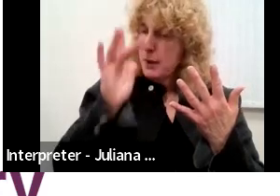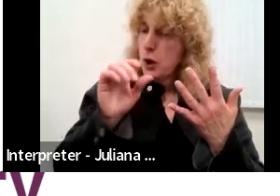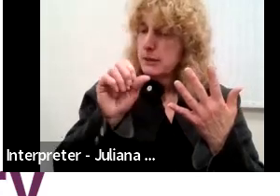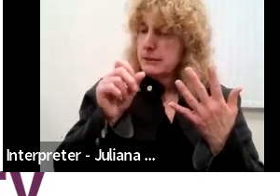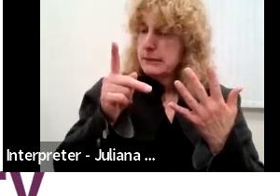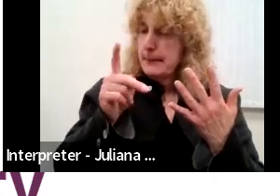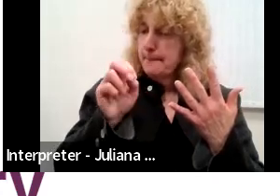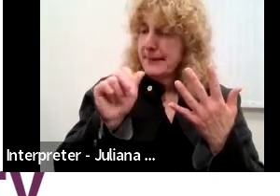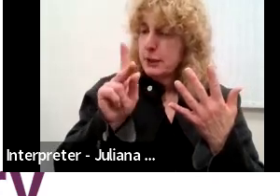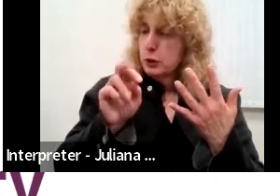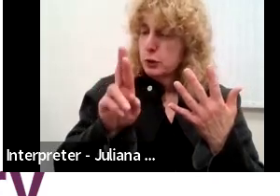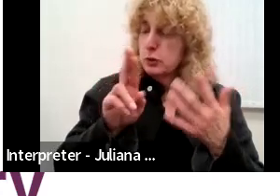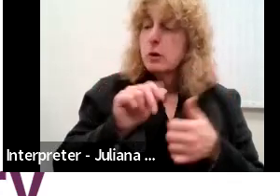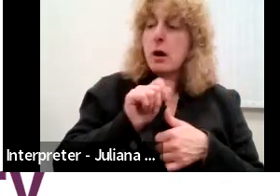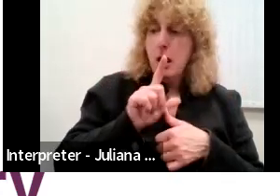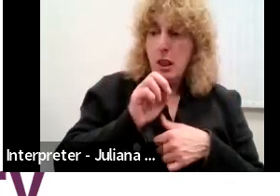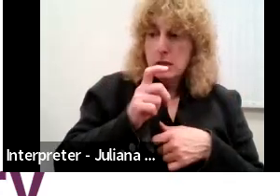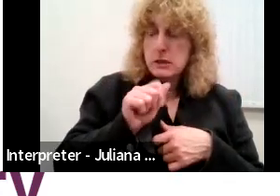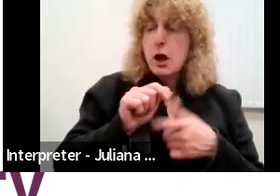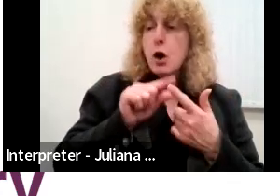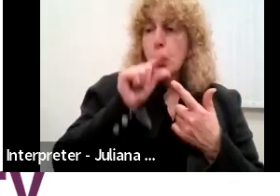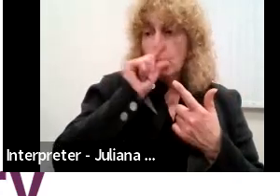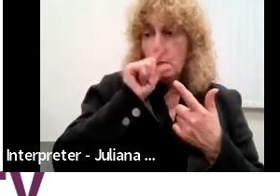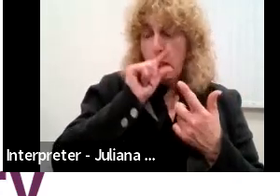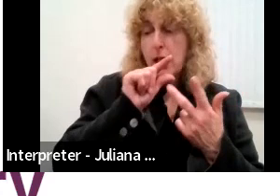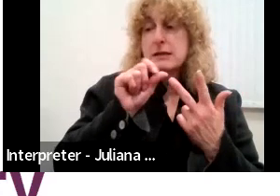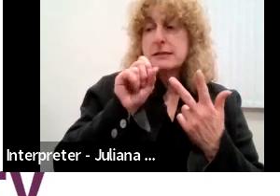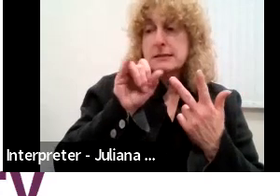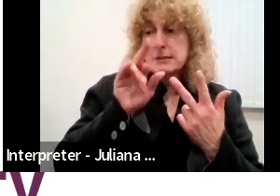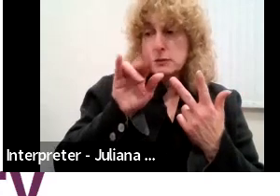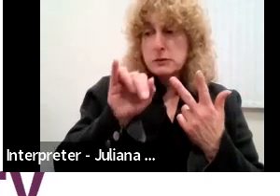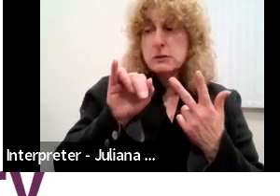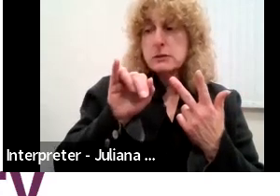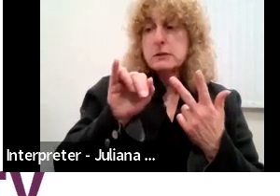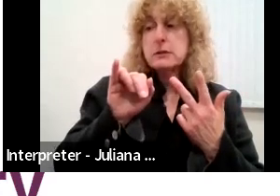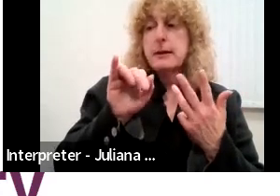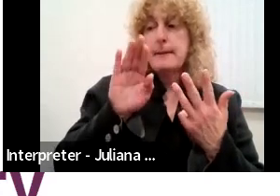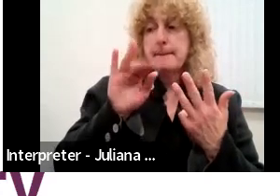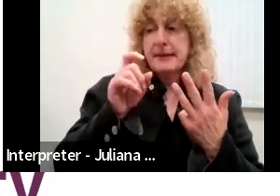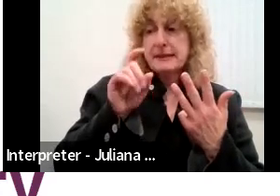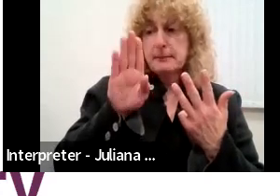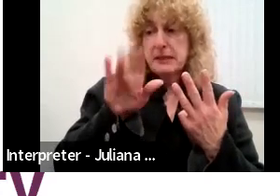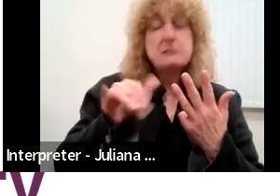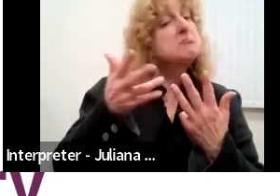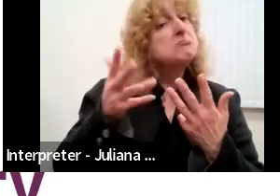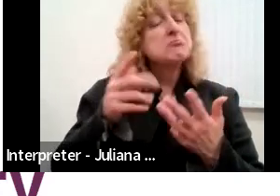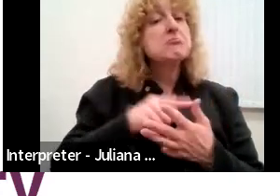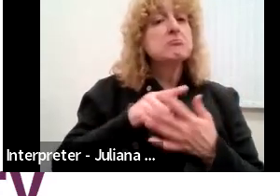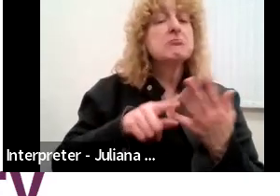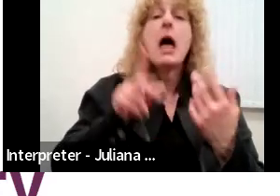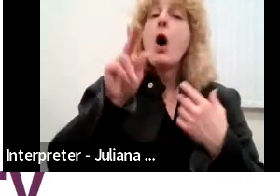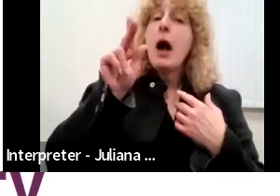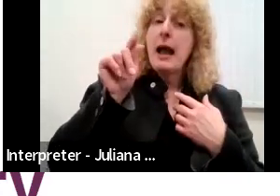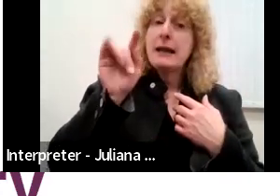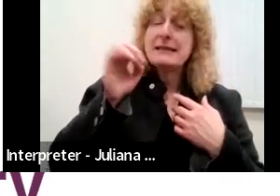it. Alexa, Google, Siri, Bixby. Yeah. Yeah. Katie said I